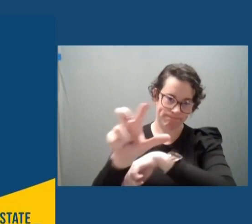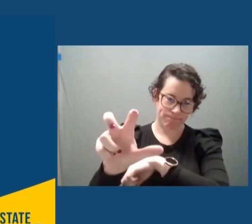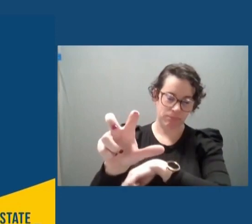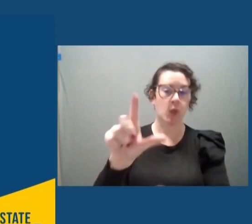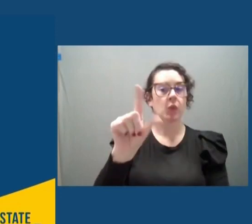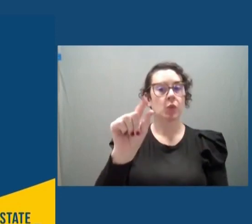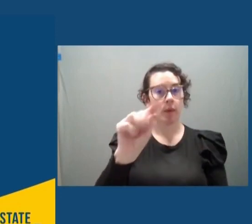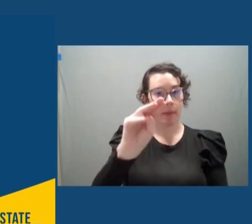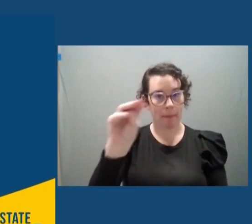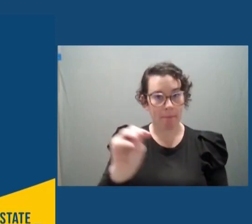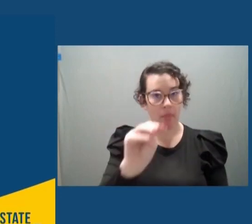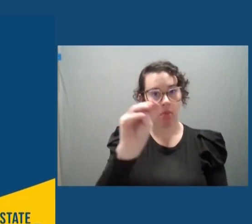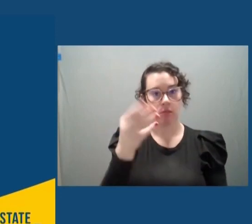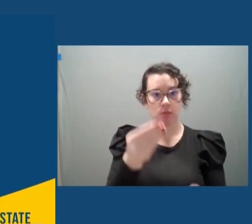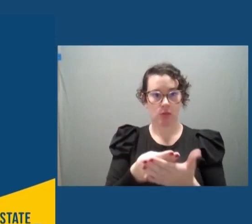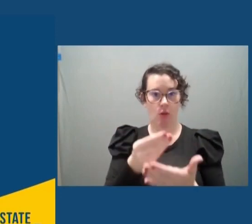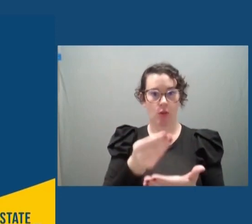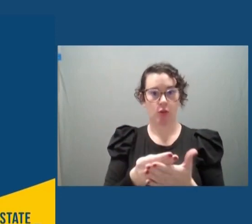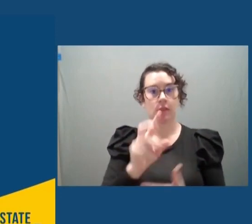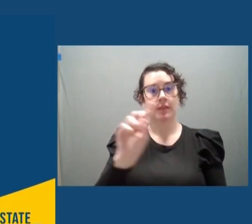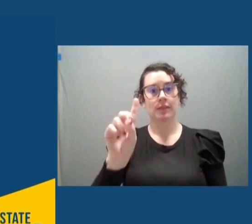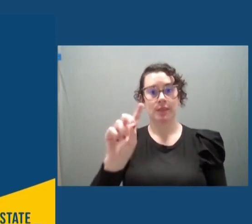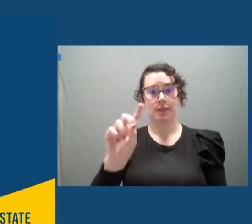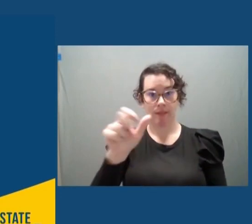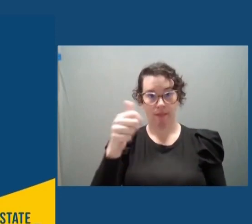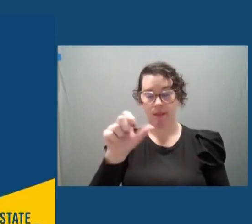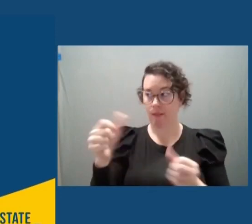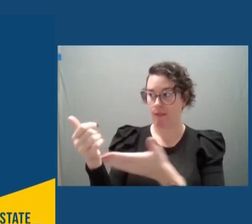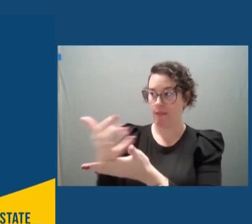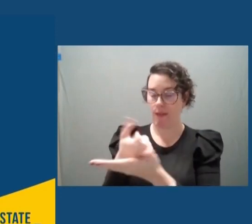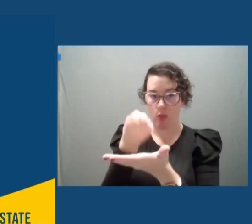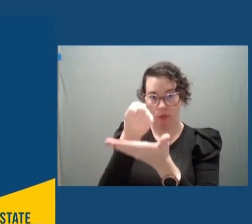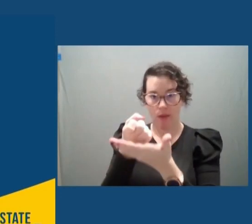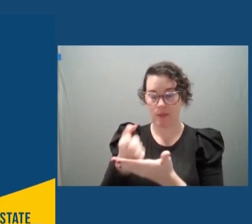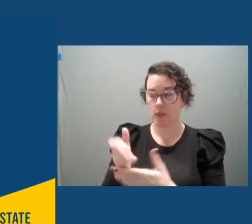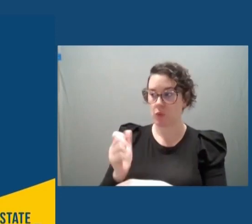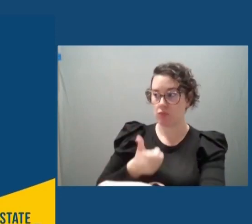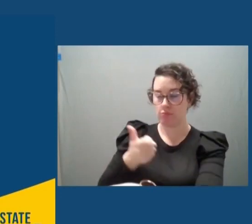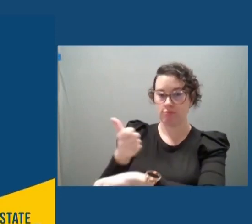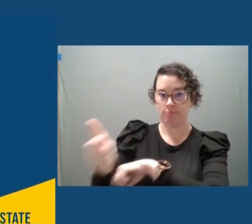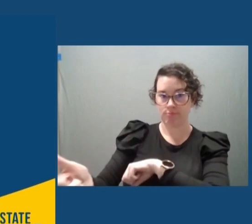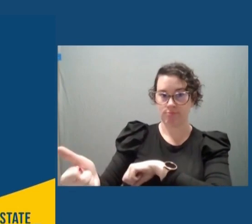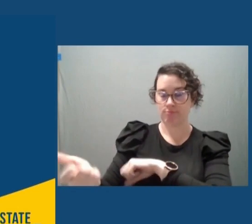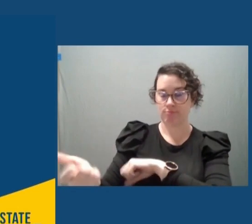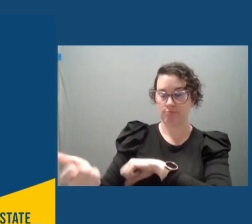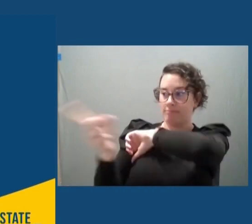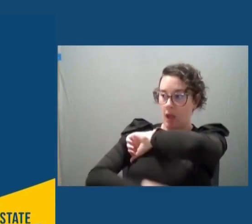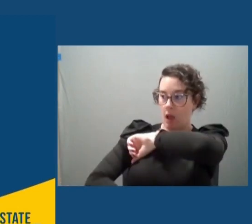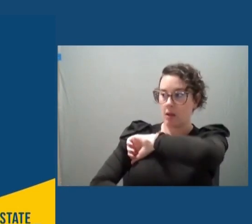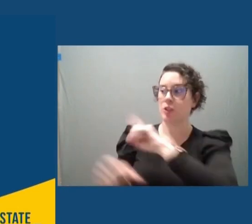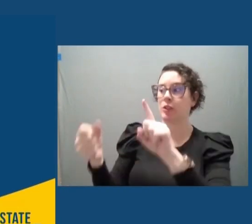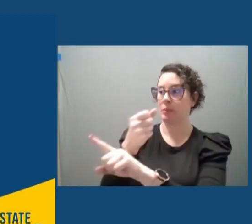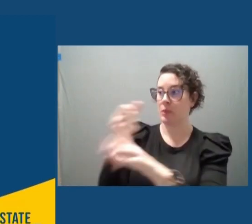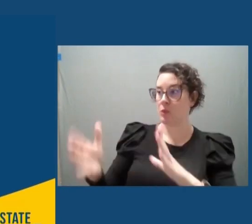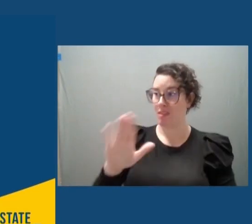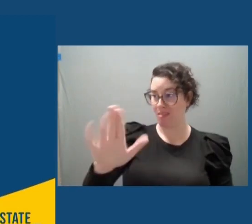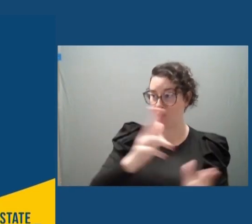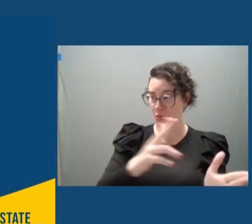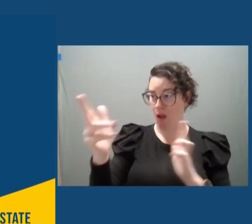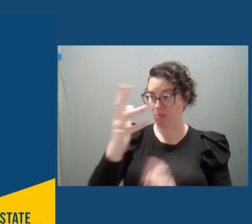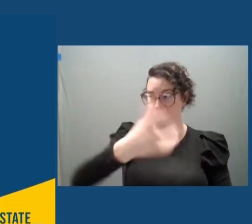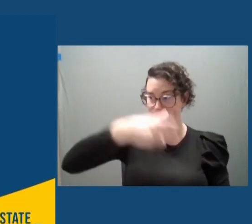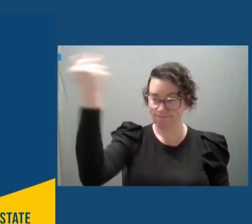so district attorneys can gather evidence to prosecute abusers and take their guns away.